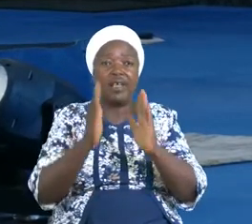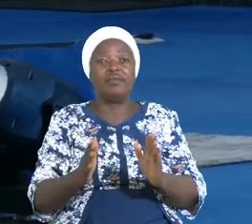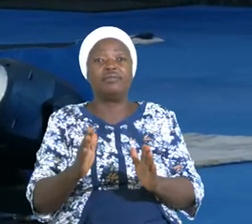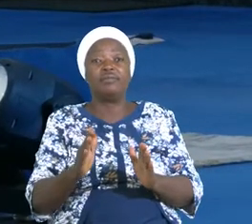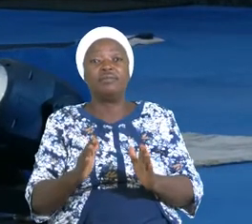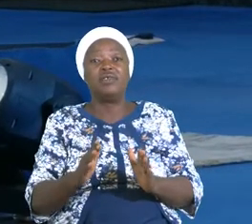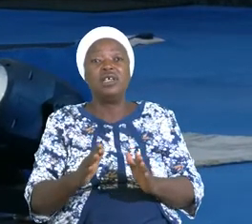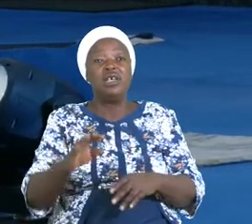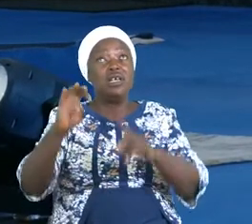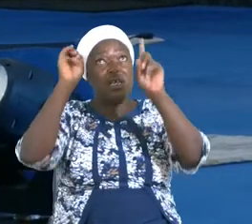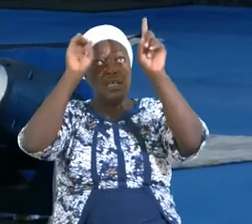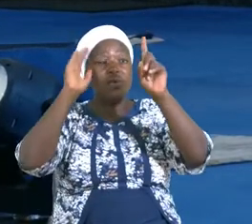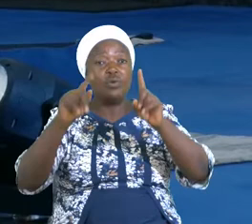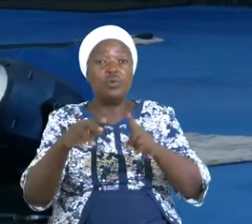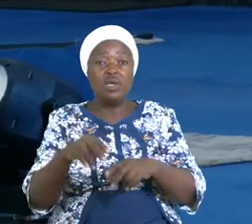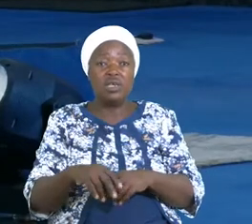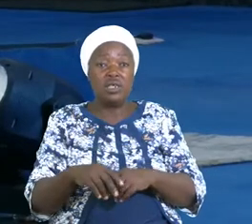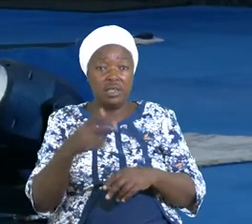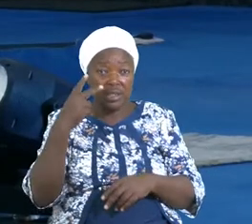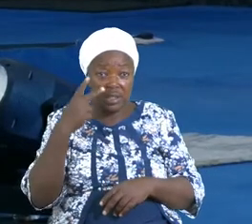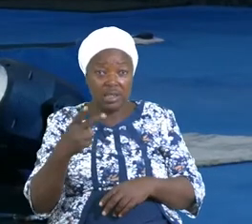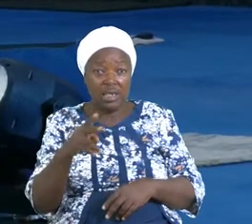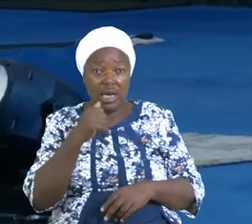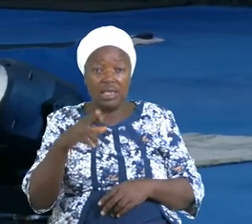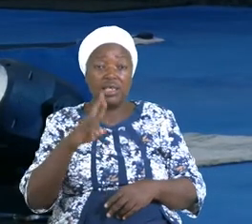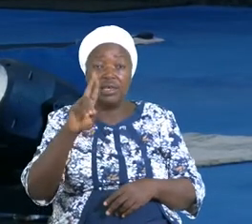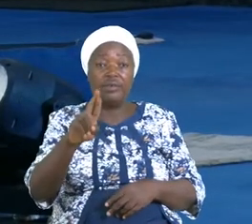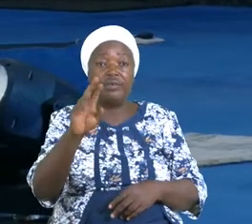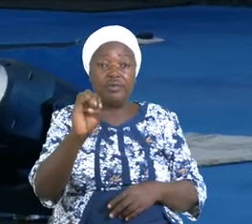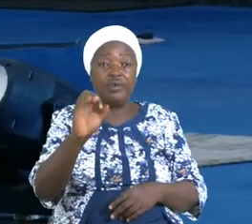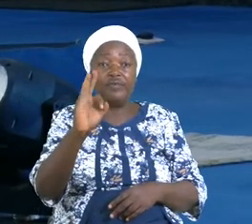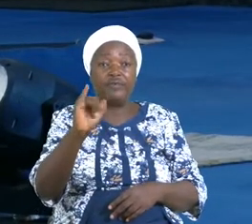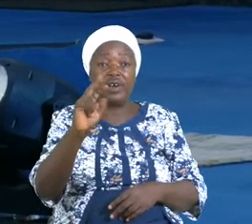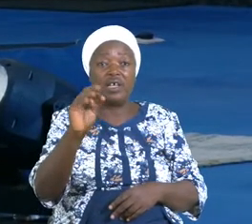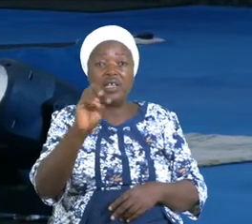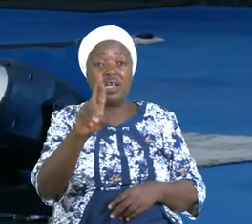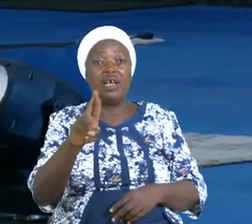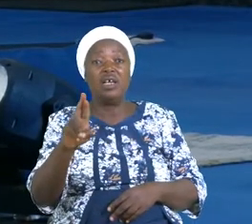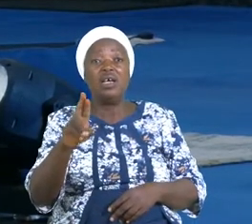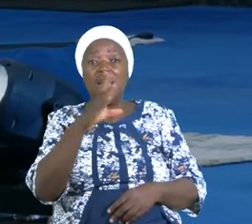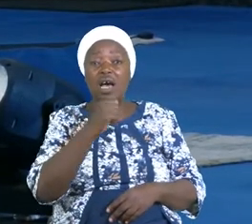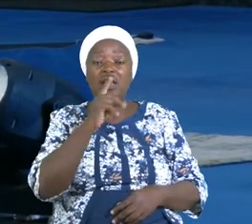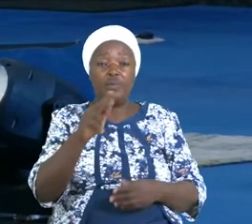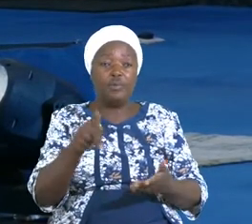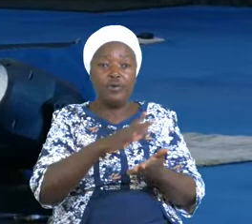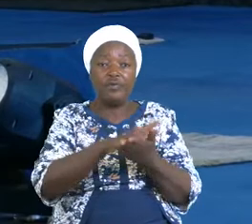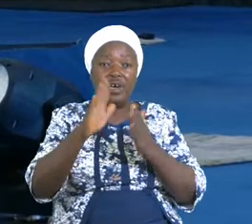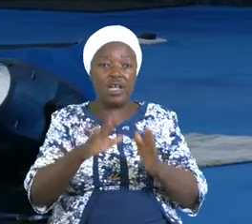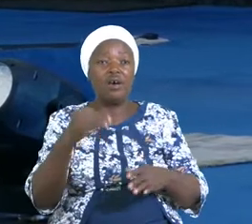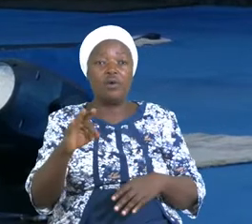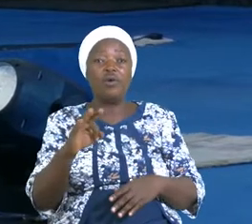will sit as a refiner and purifier of silver. He